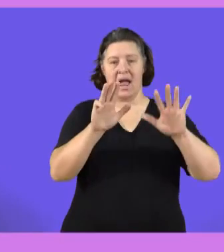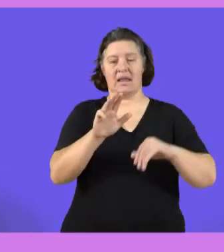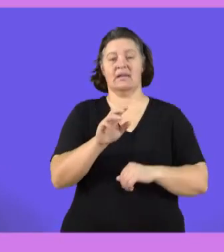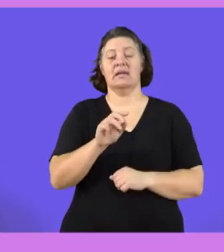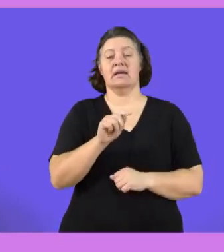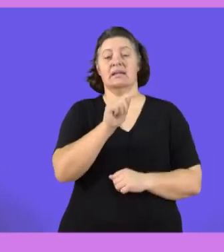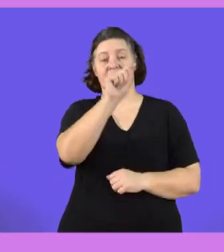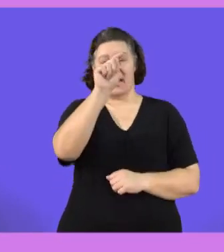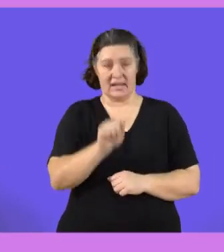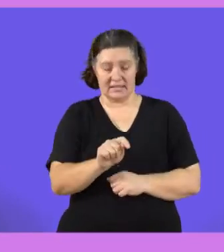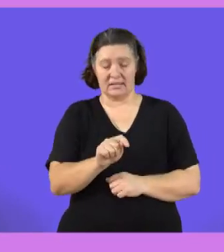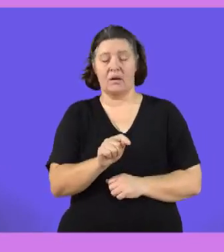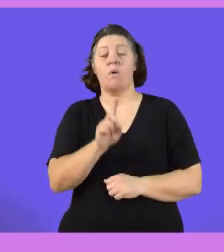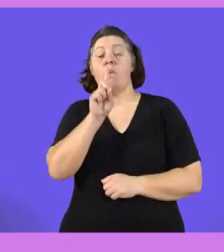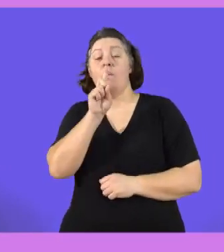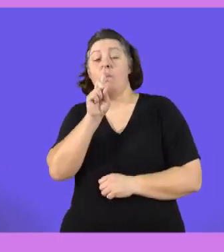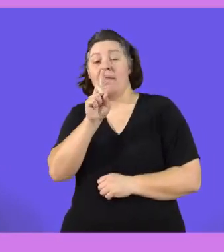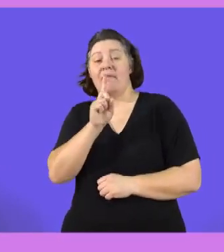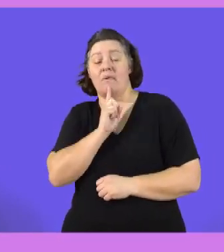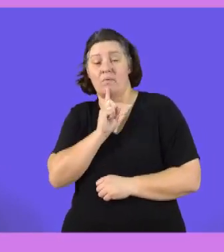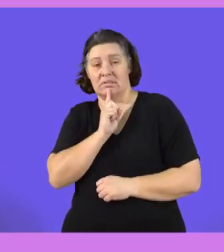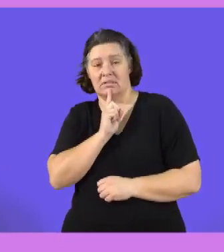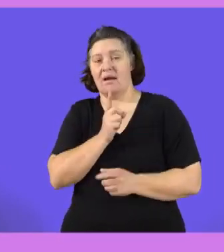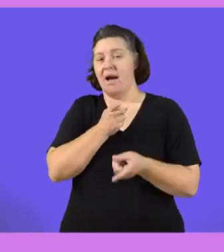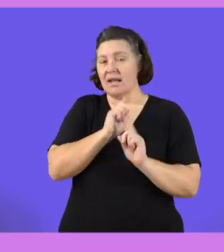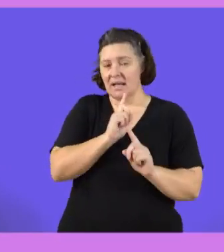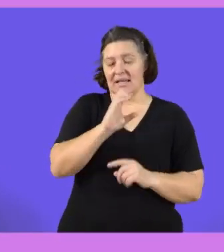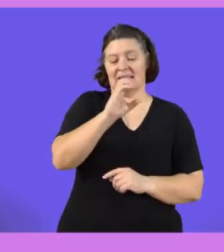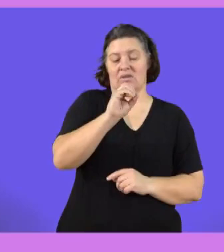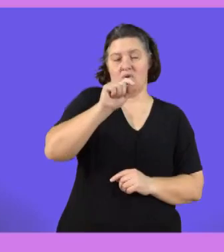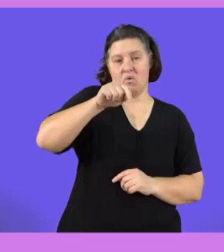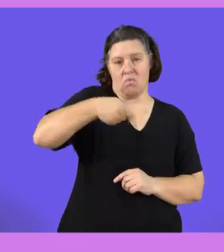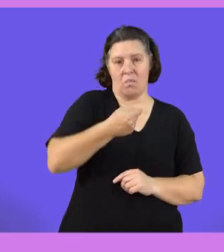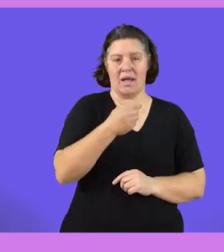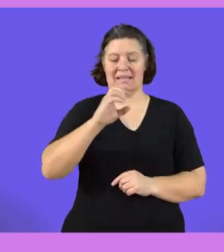by 1,000. In this case, it will give us an answer of